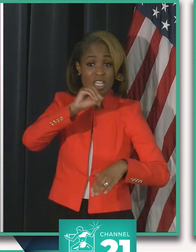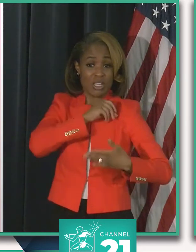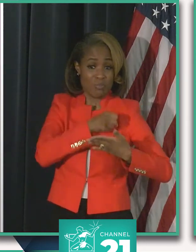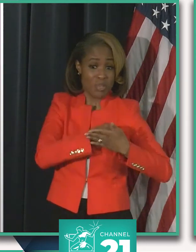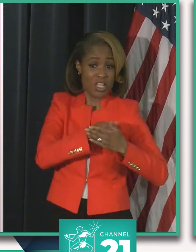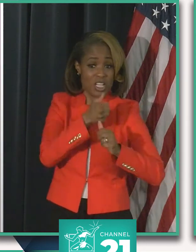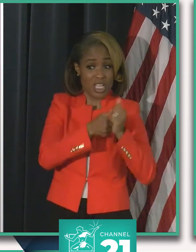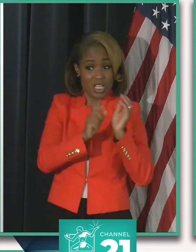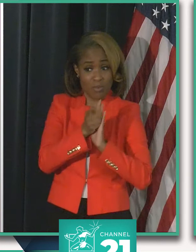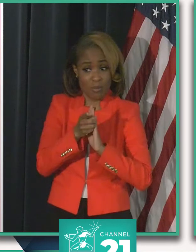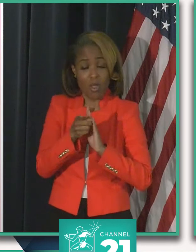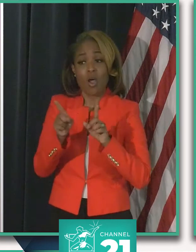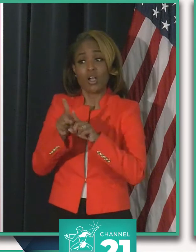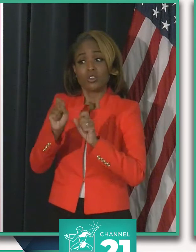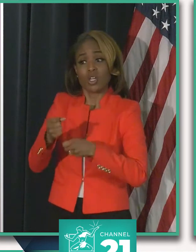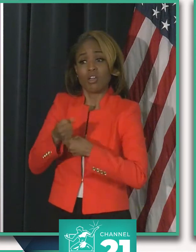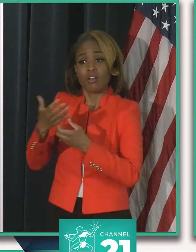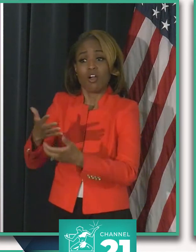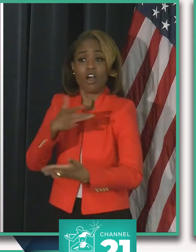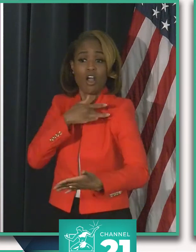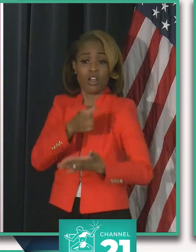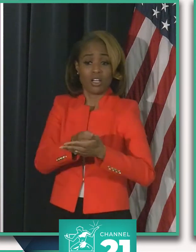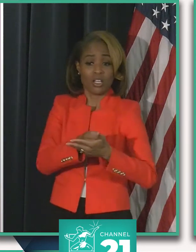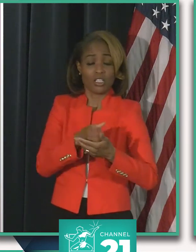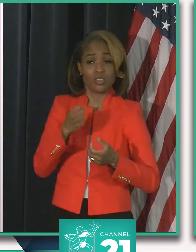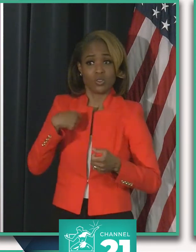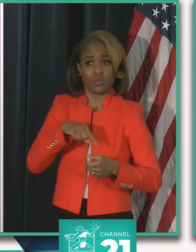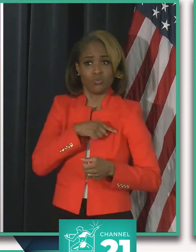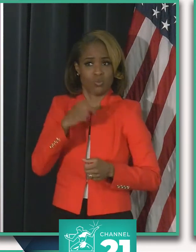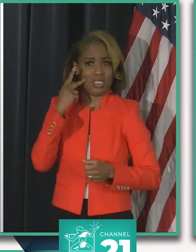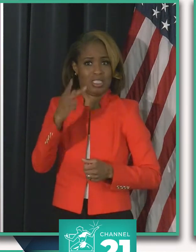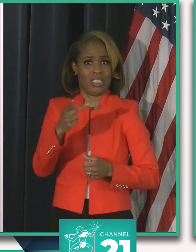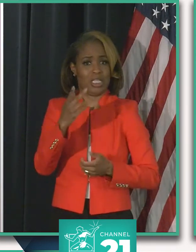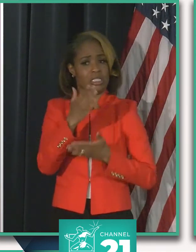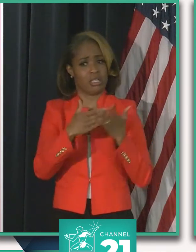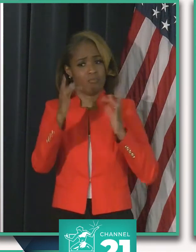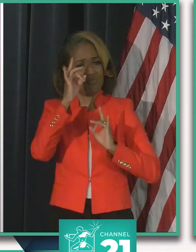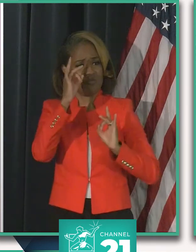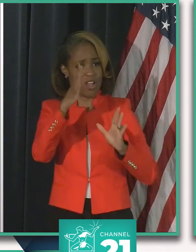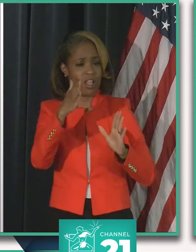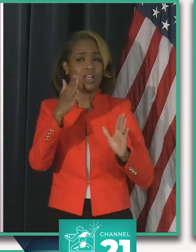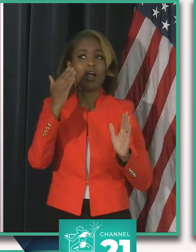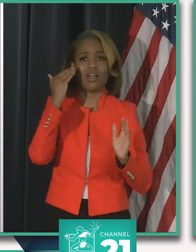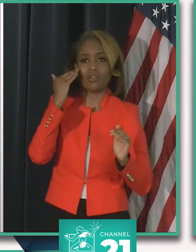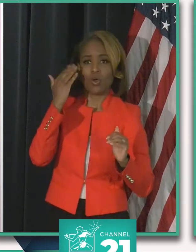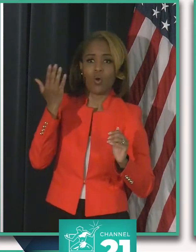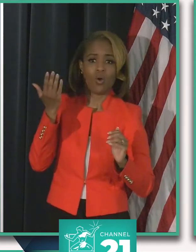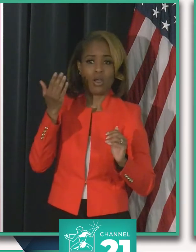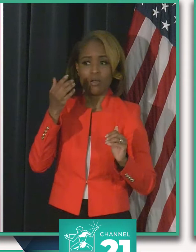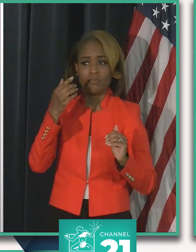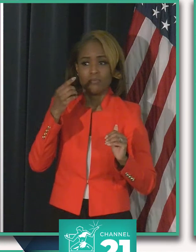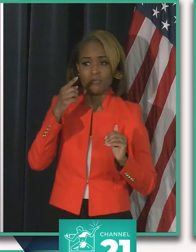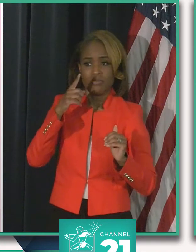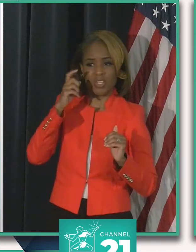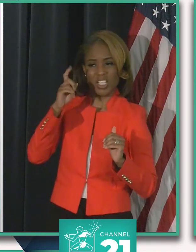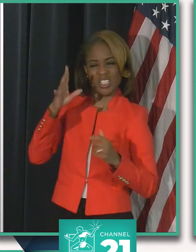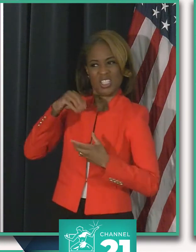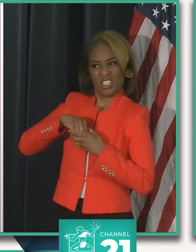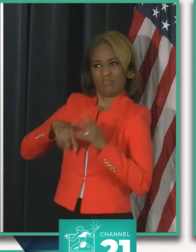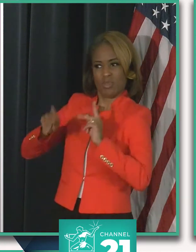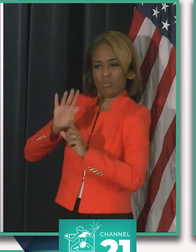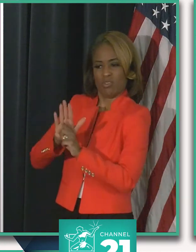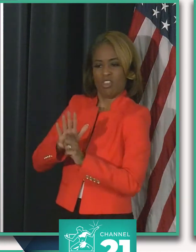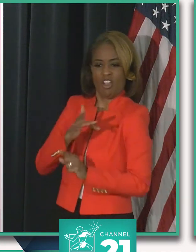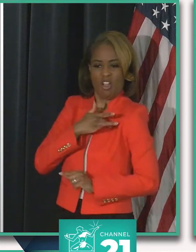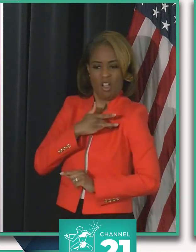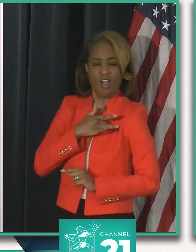can trigger heart attacks. So when we see some of the violence, I know it's not, you know, the violence we see because it's the wicked of man's heart. But we're